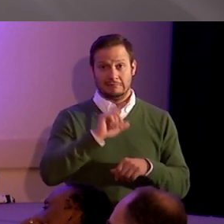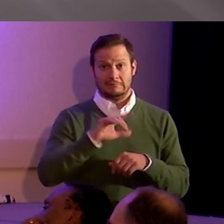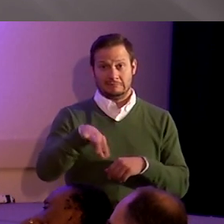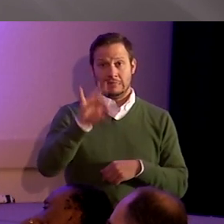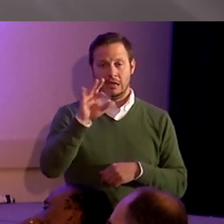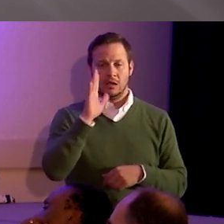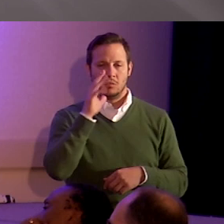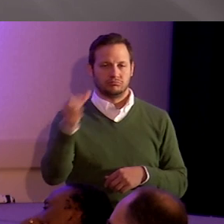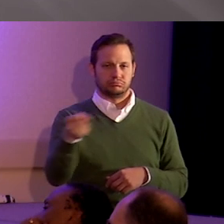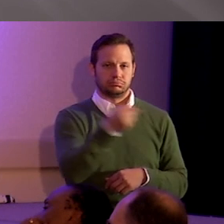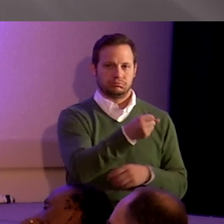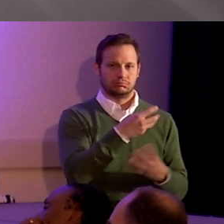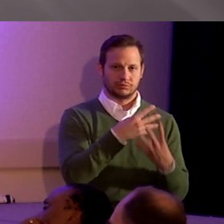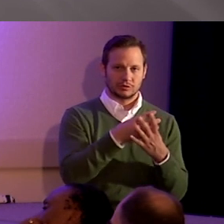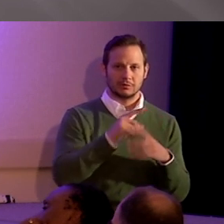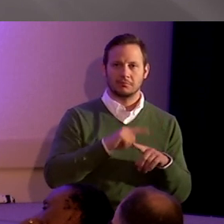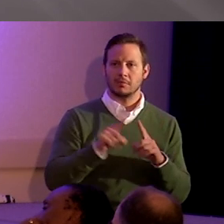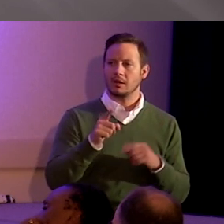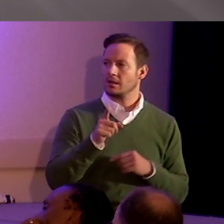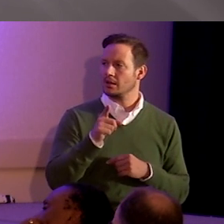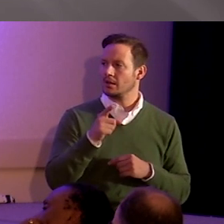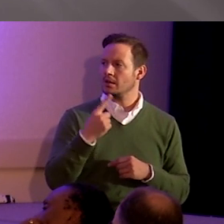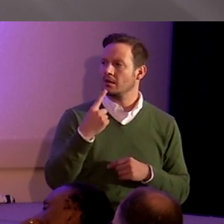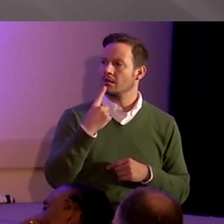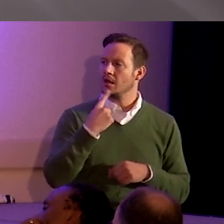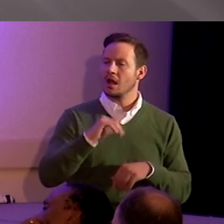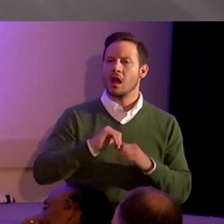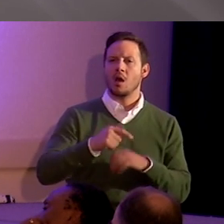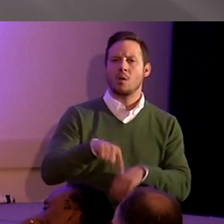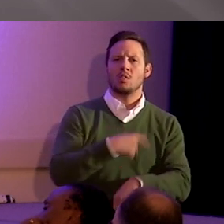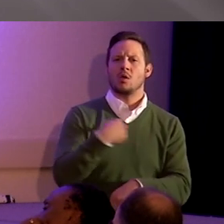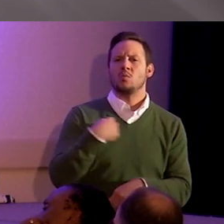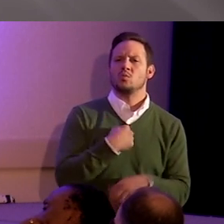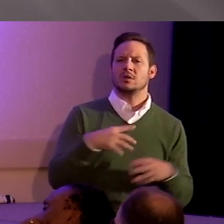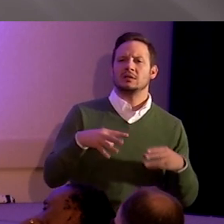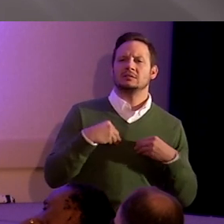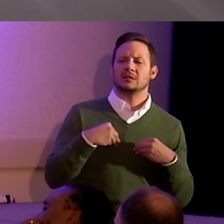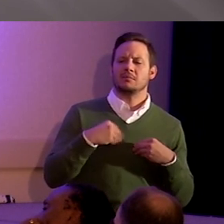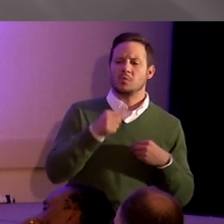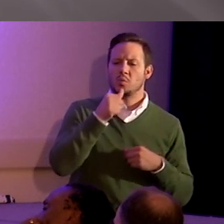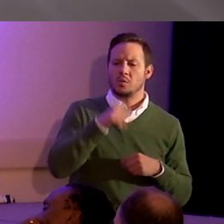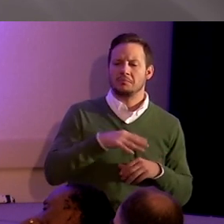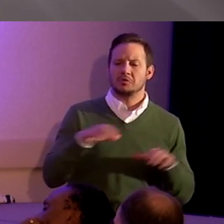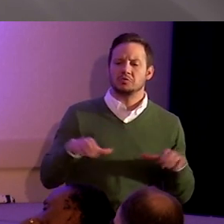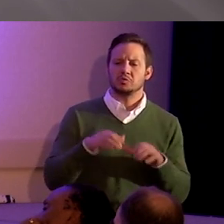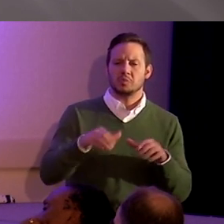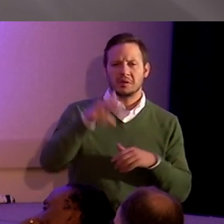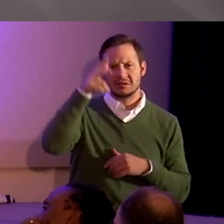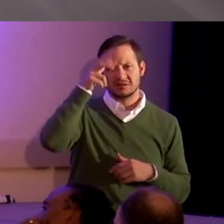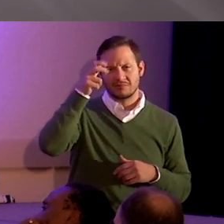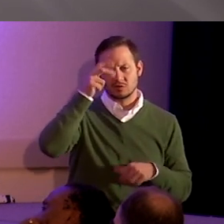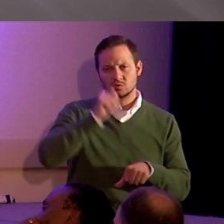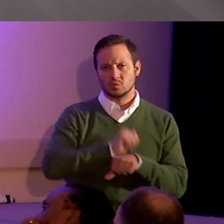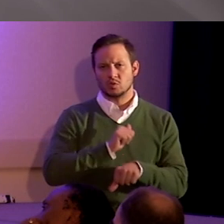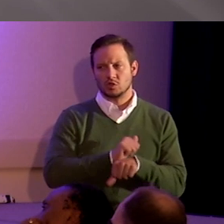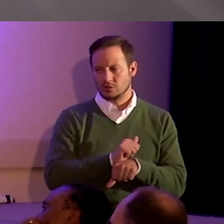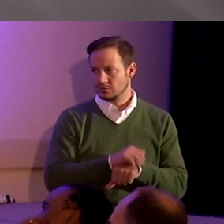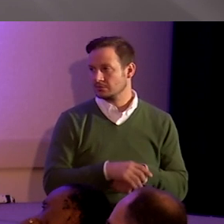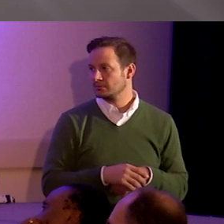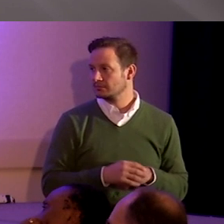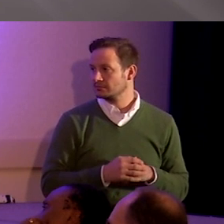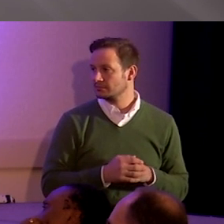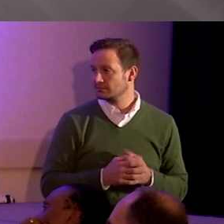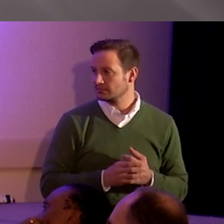now. And they've said, how long are we going to accept women like this doing the devil's work? There have been